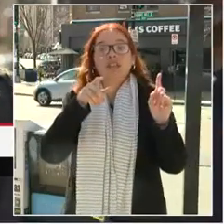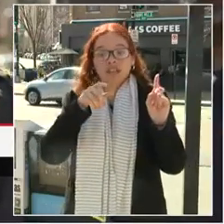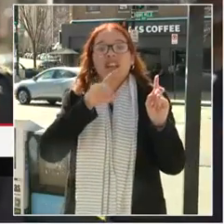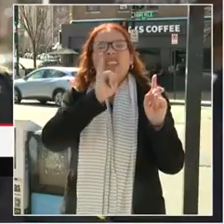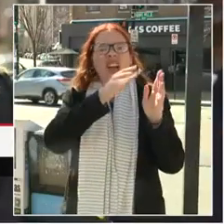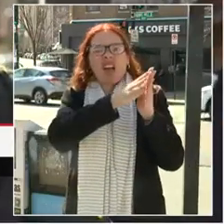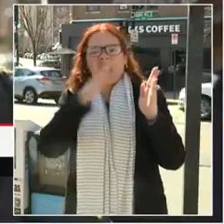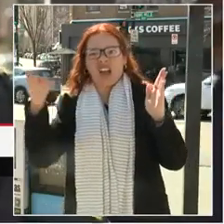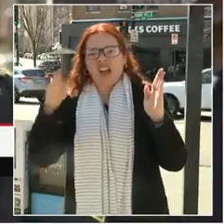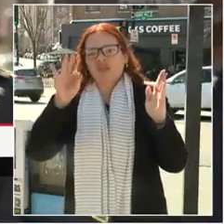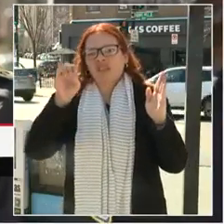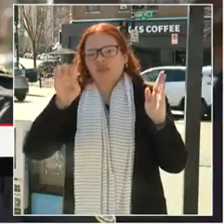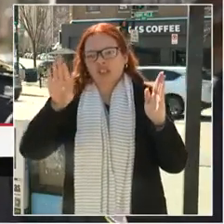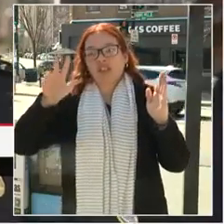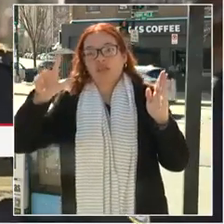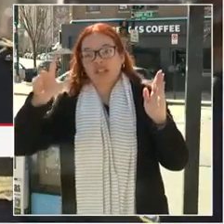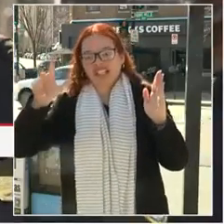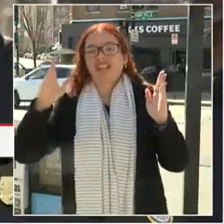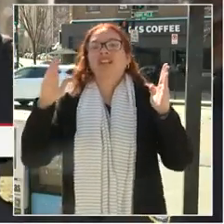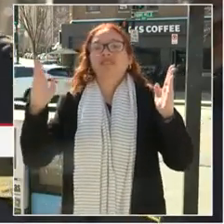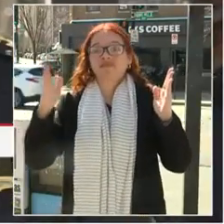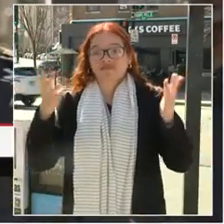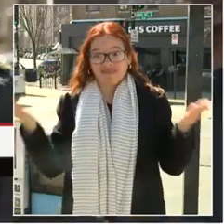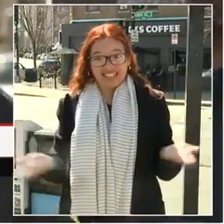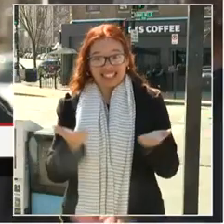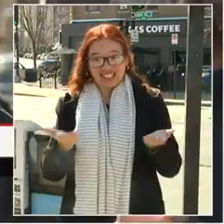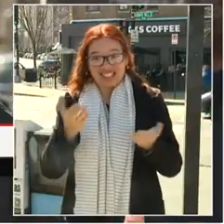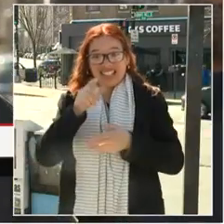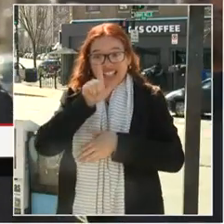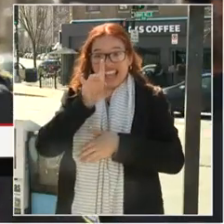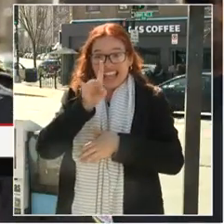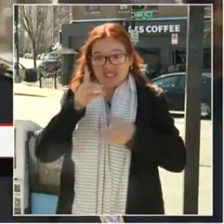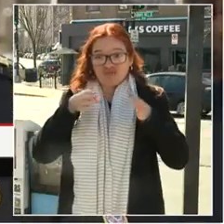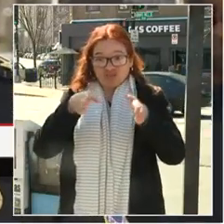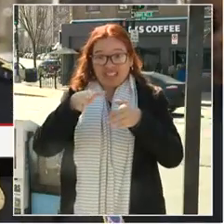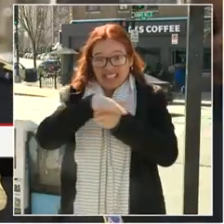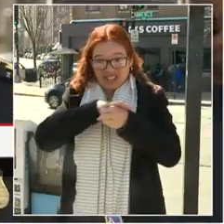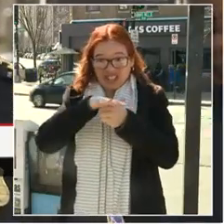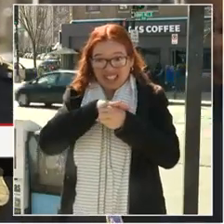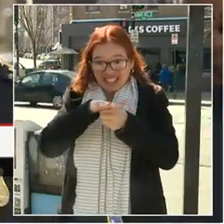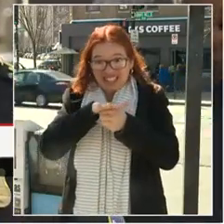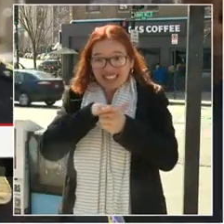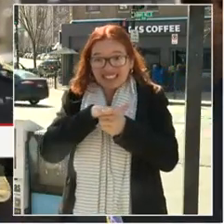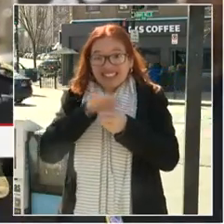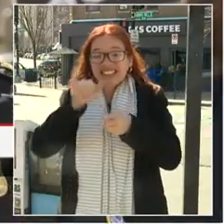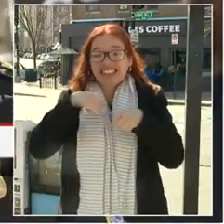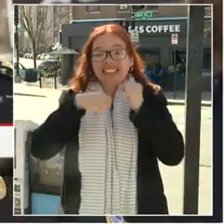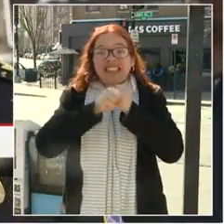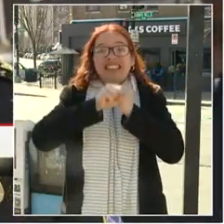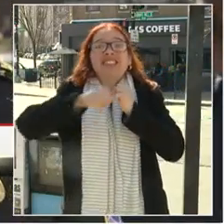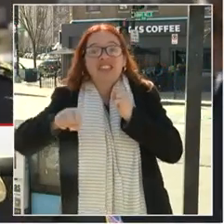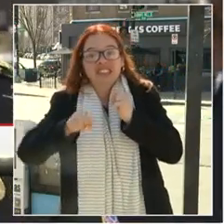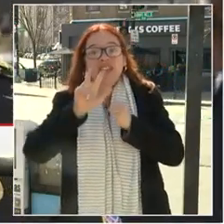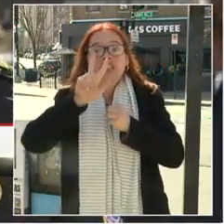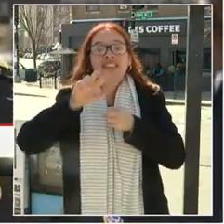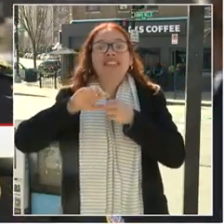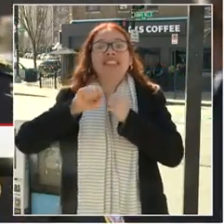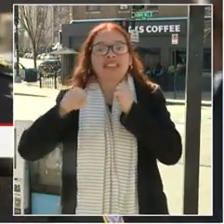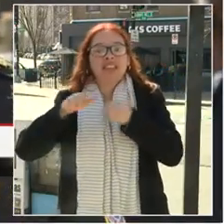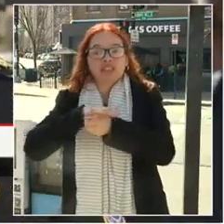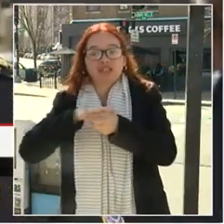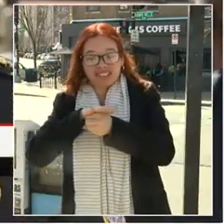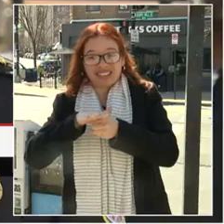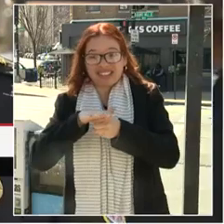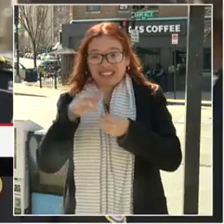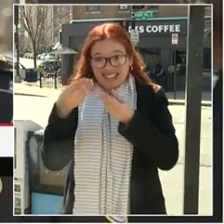2023, right here in the 18th Street corridor and extended into the 2nd District. Those cases could not have been solved